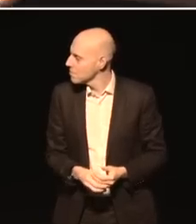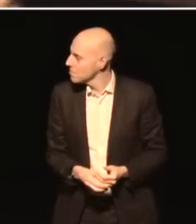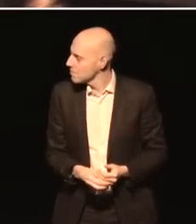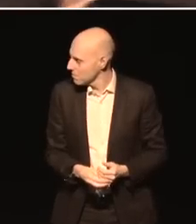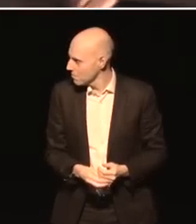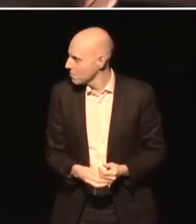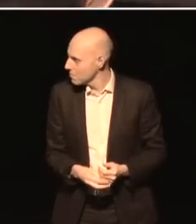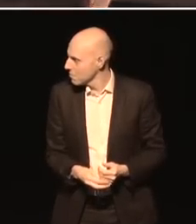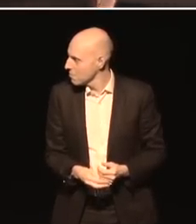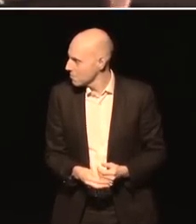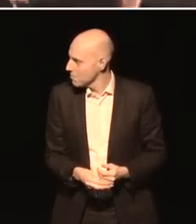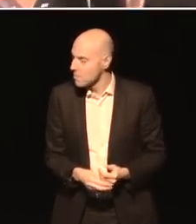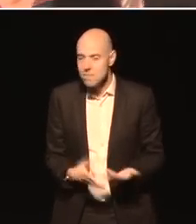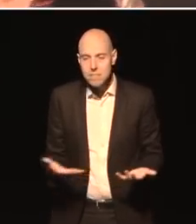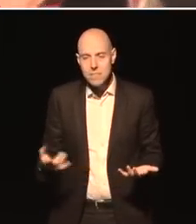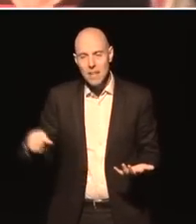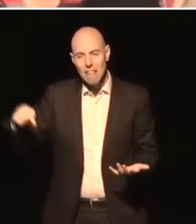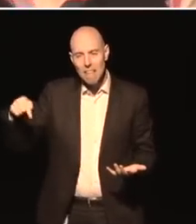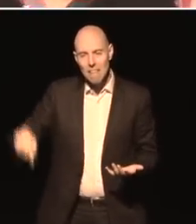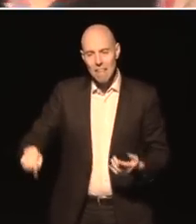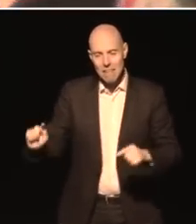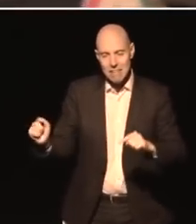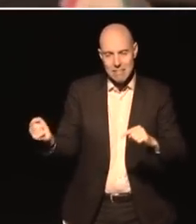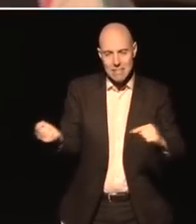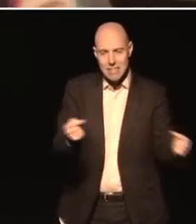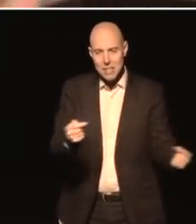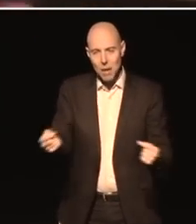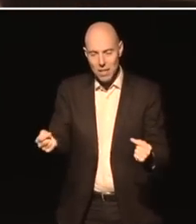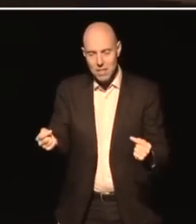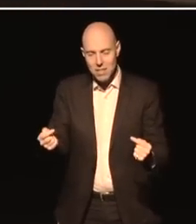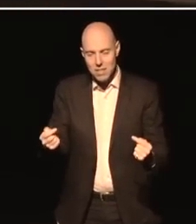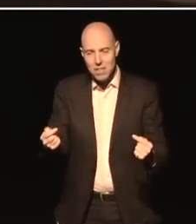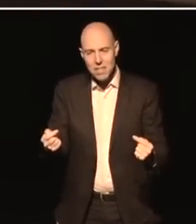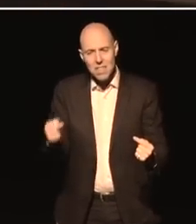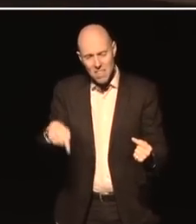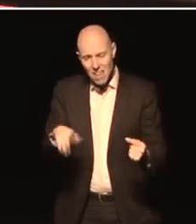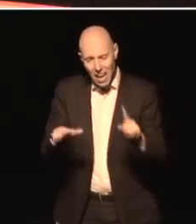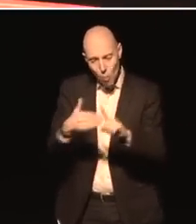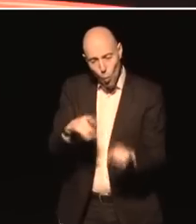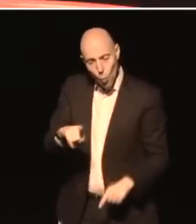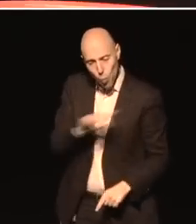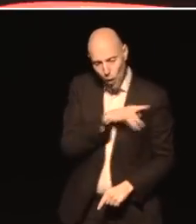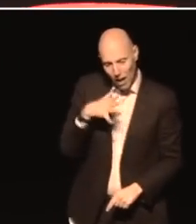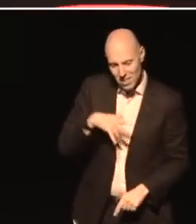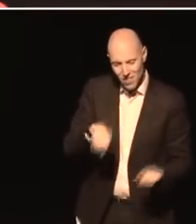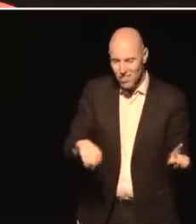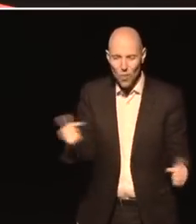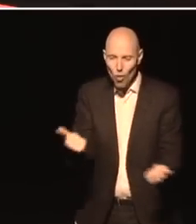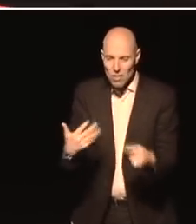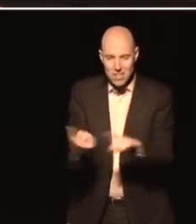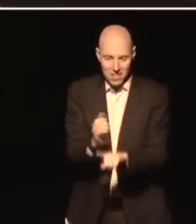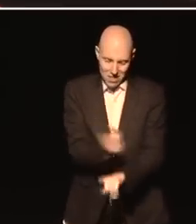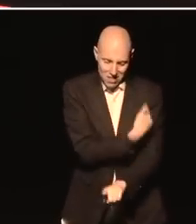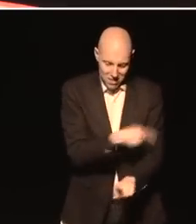what we're going to try and do in this debate is not argue the case for why we need diversity, because I think Peter set that out very well. This is going